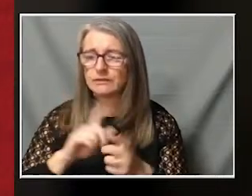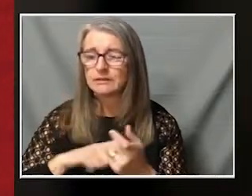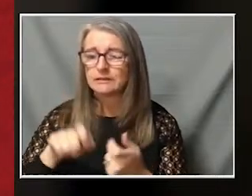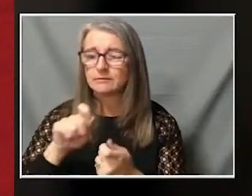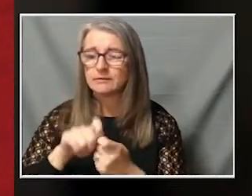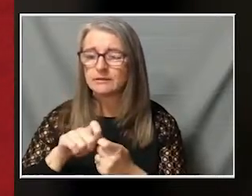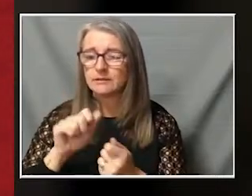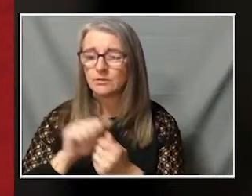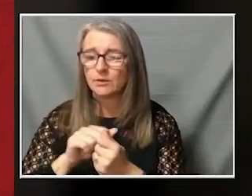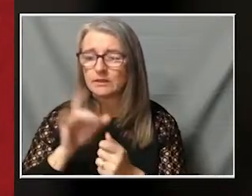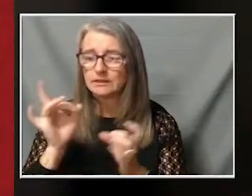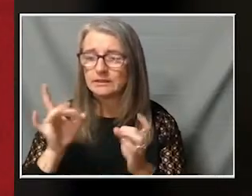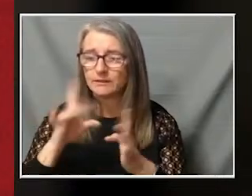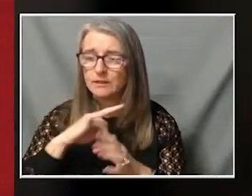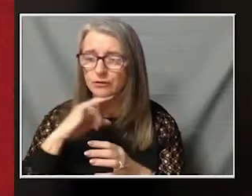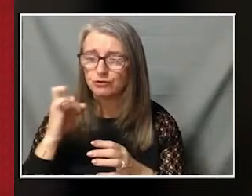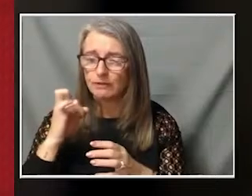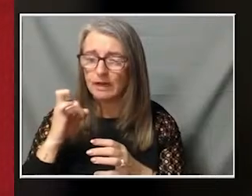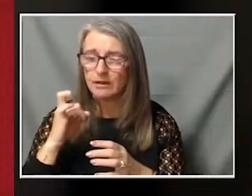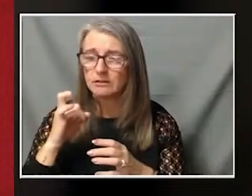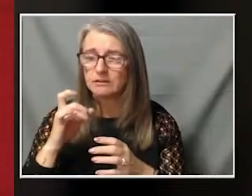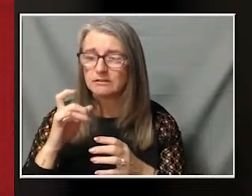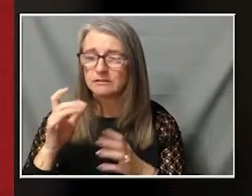specifically with severe drought conditions,